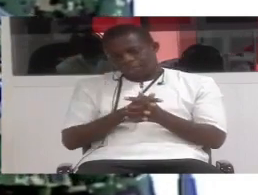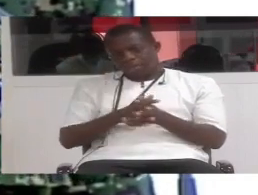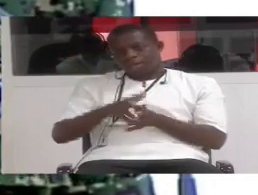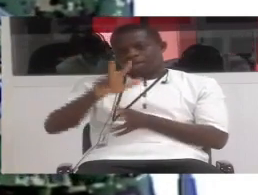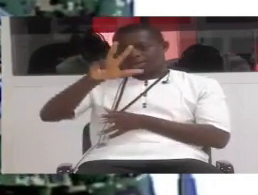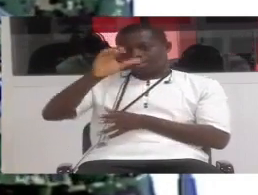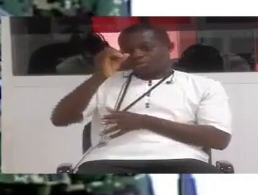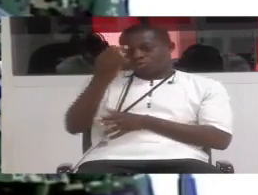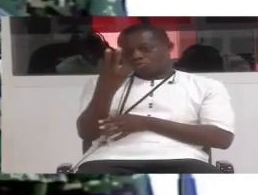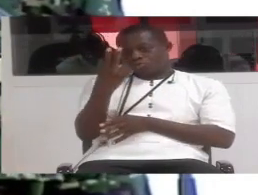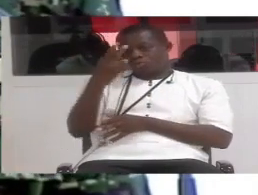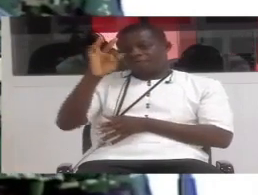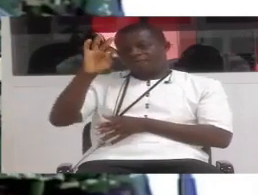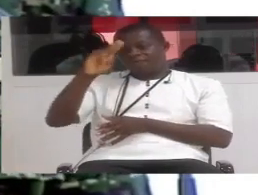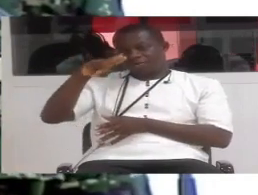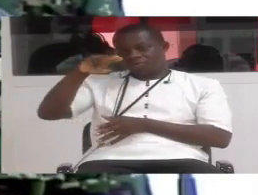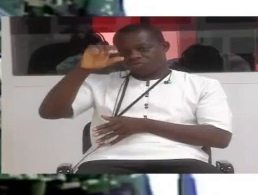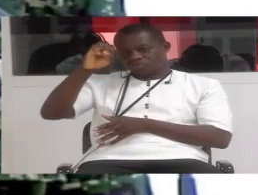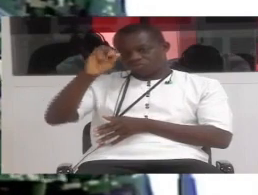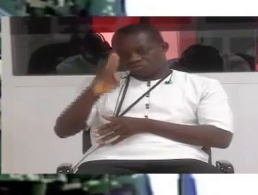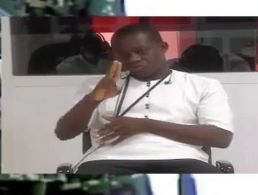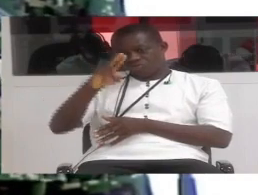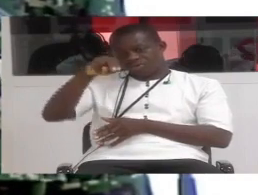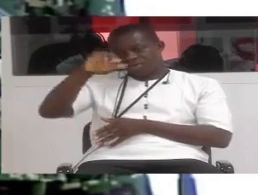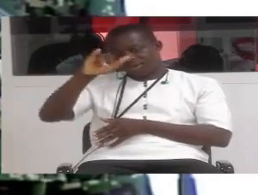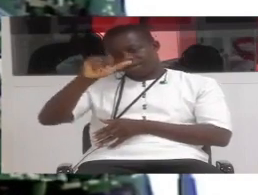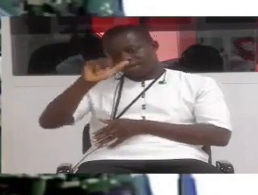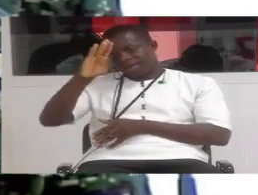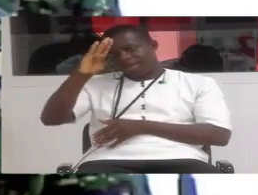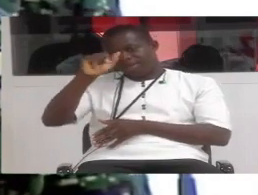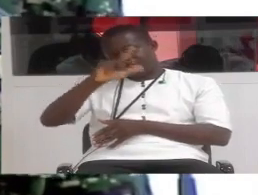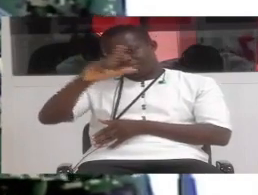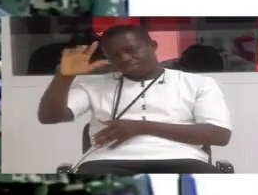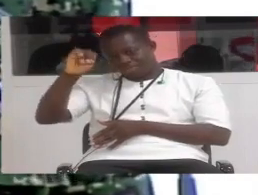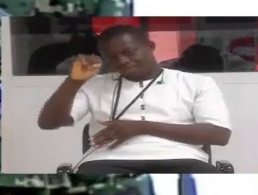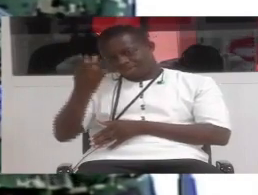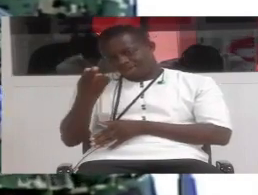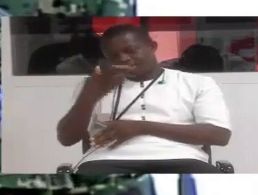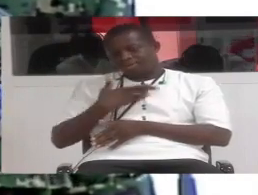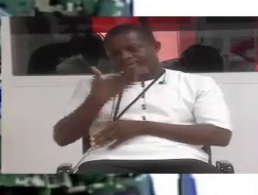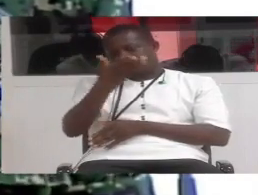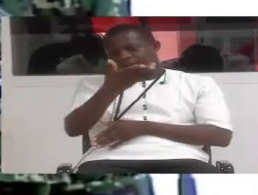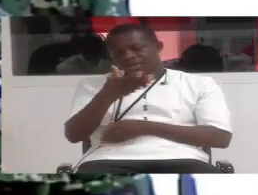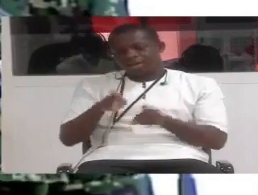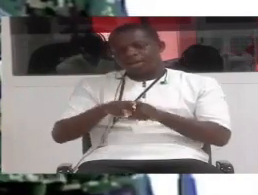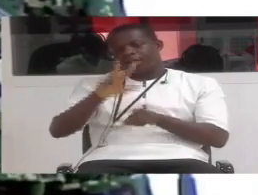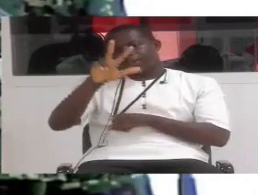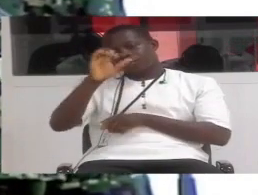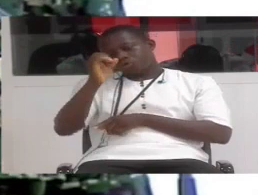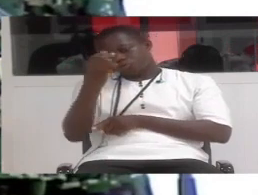002 Fansu Nyabali mu ngi fa. 002 Fansu Nyabali was there. 002 Passane mu ngi